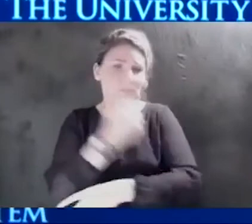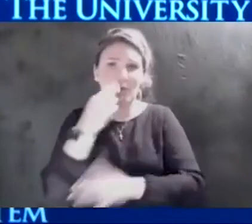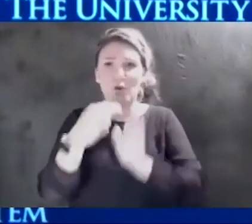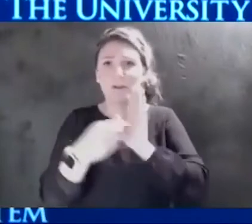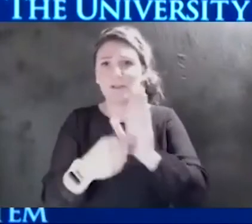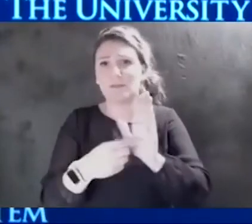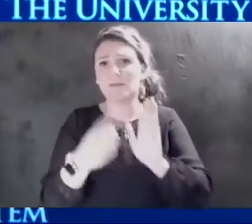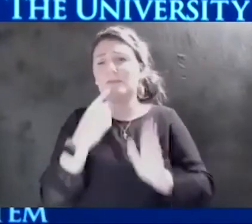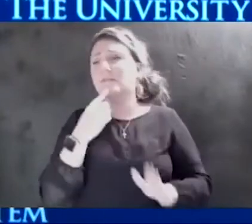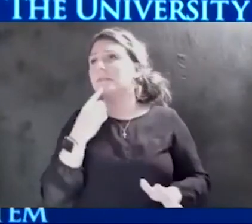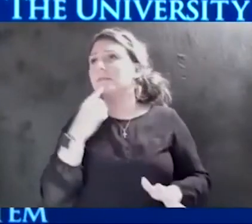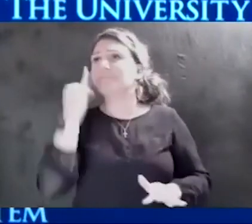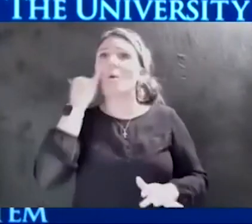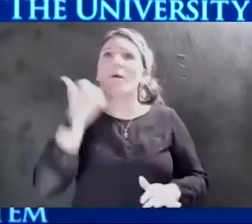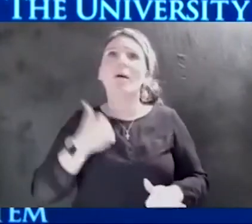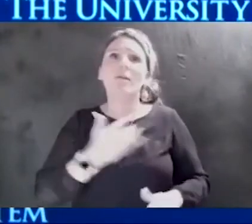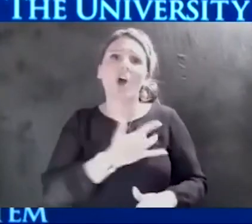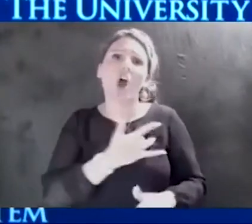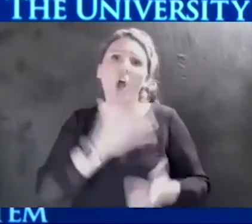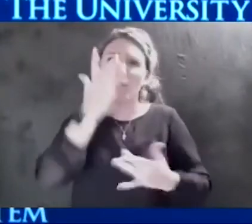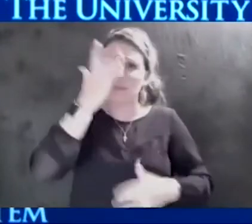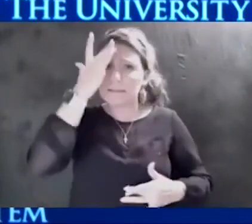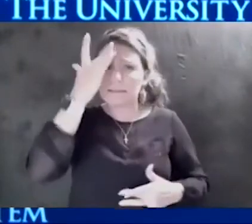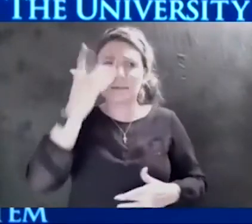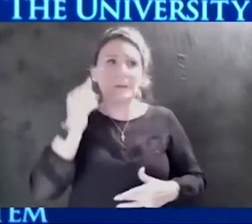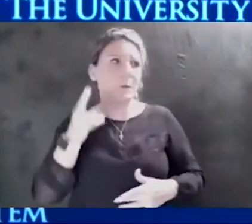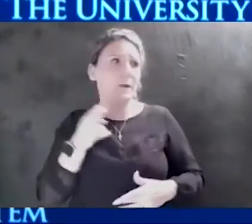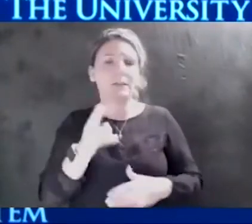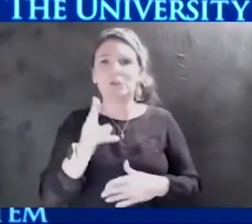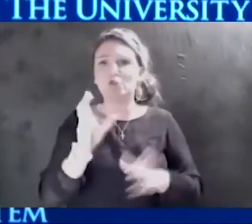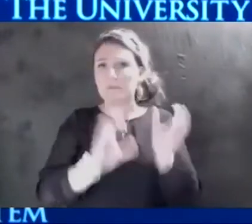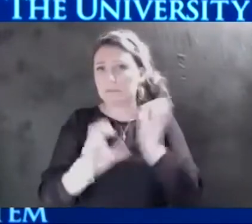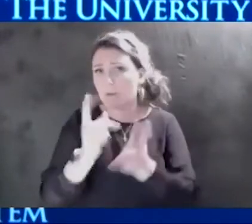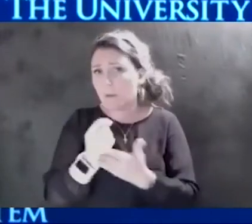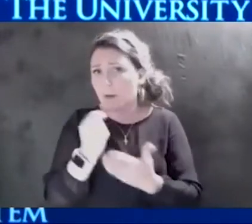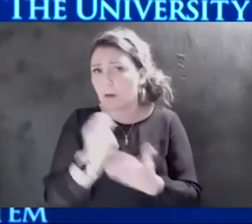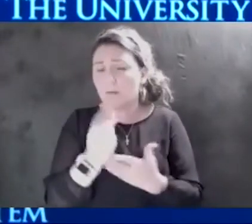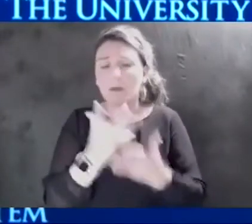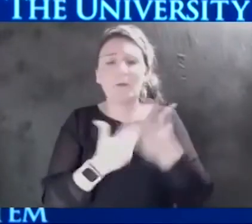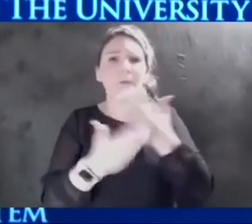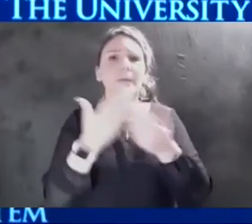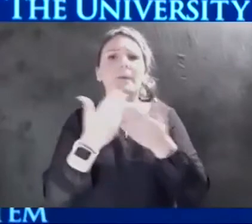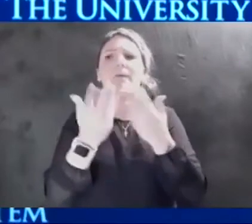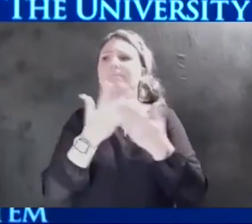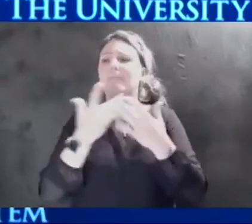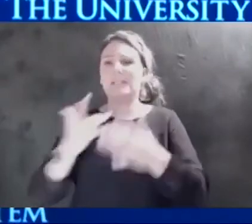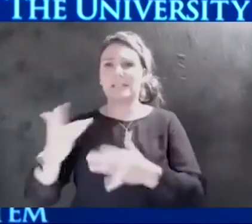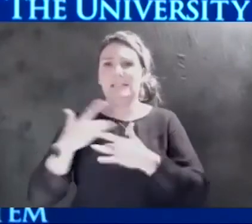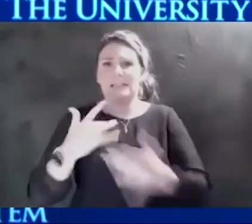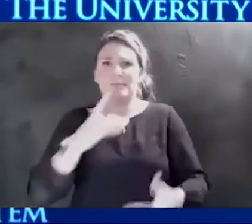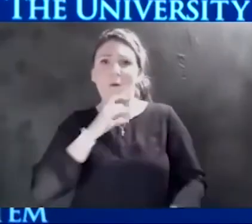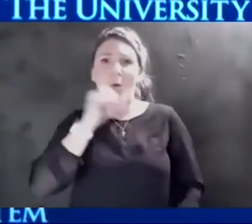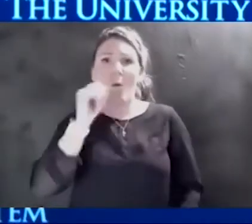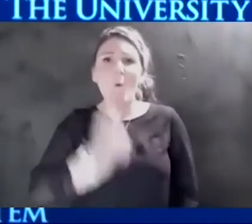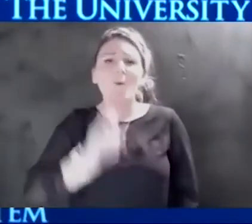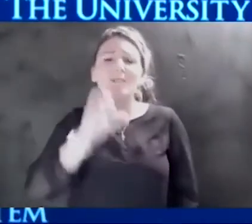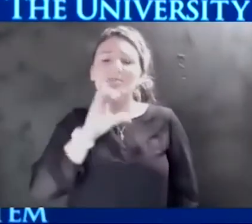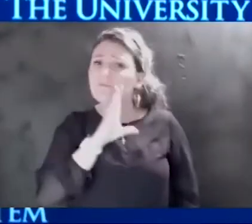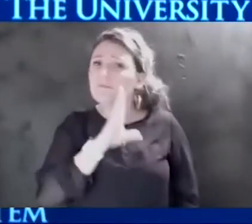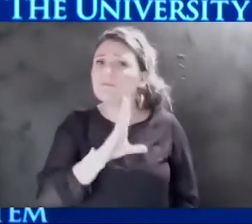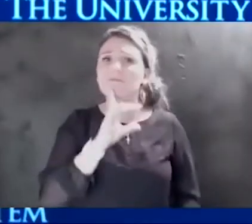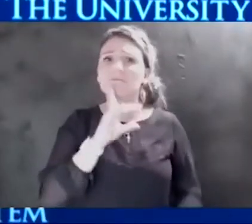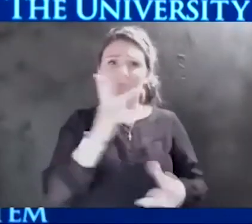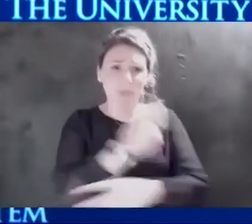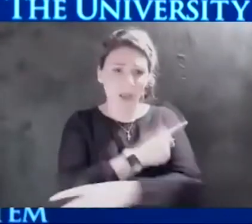disease, they've had a history of chemotherapy or what have you, in other words, they're one of our typical elderly patients, their ability,